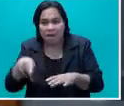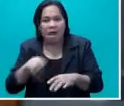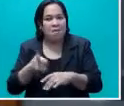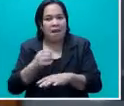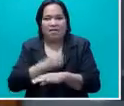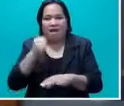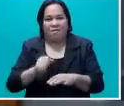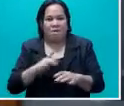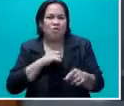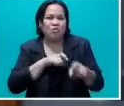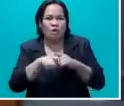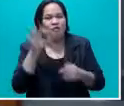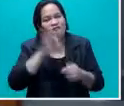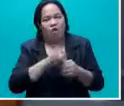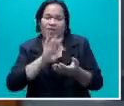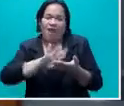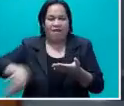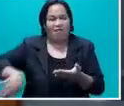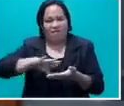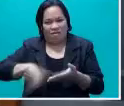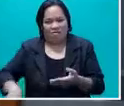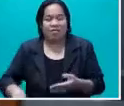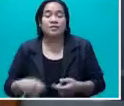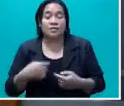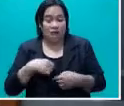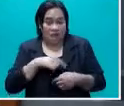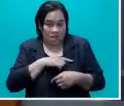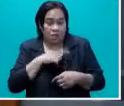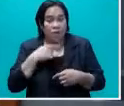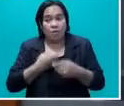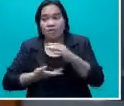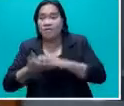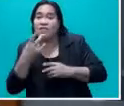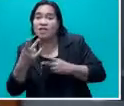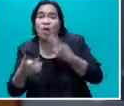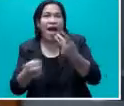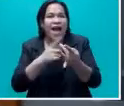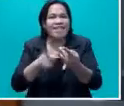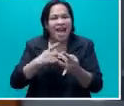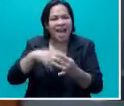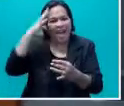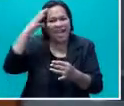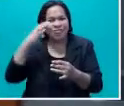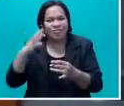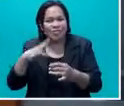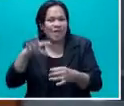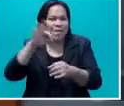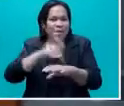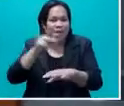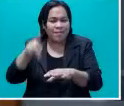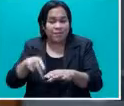And also, Honorable Speaker, in our visits to other jurisdictions, to other Parliament, the Honorable Prime Minister is given